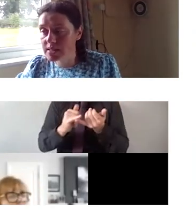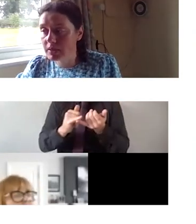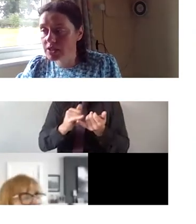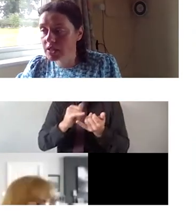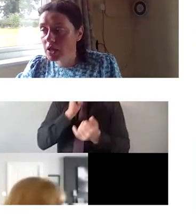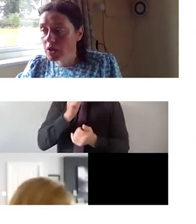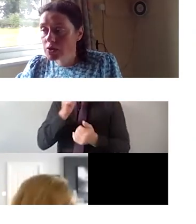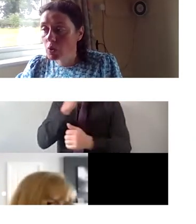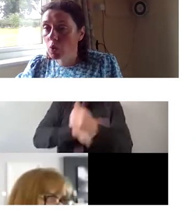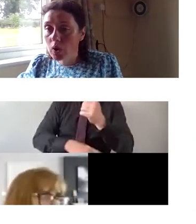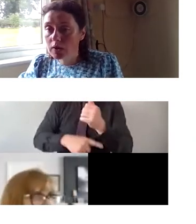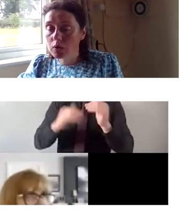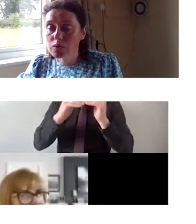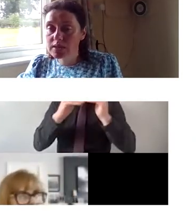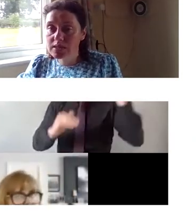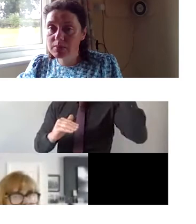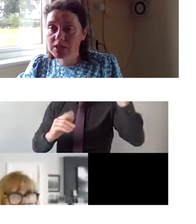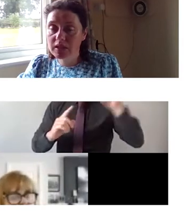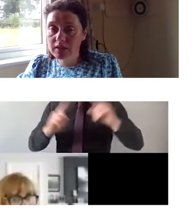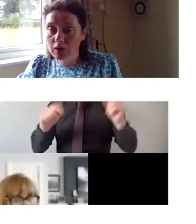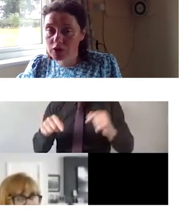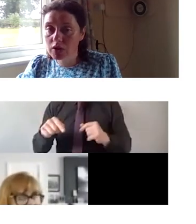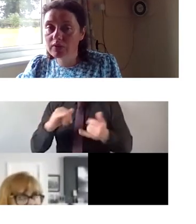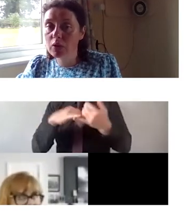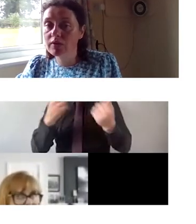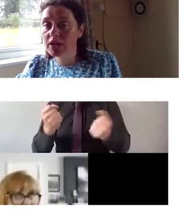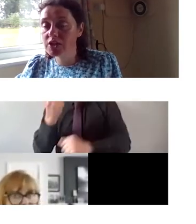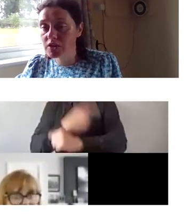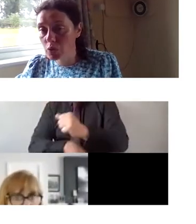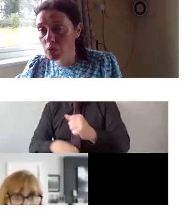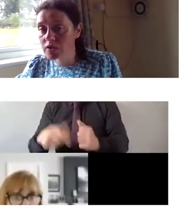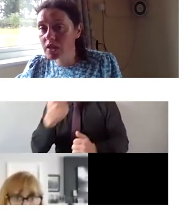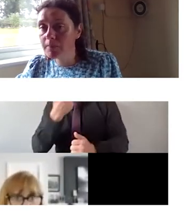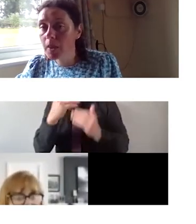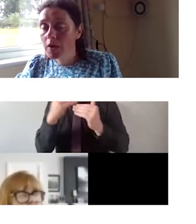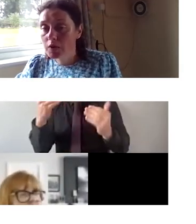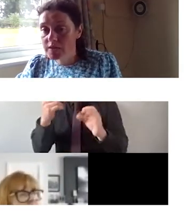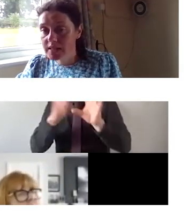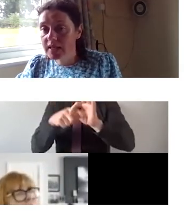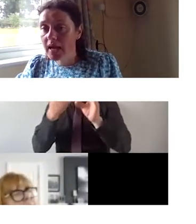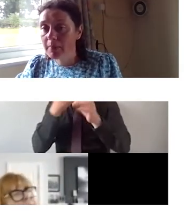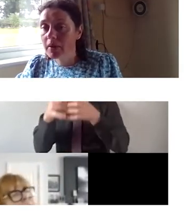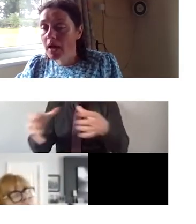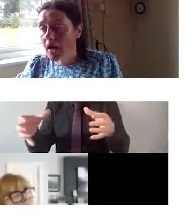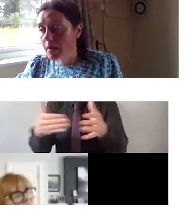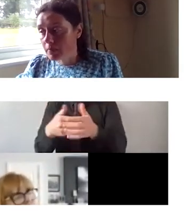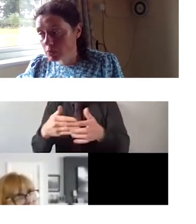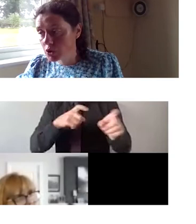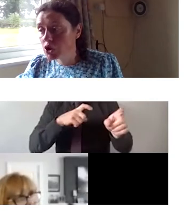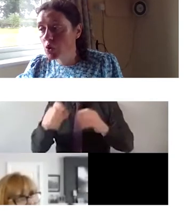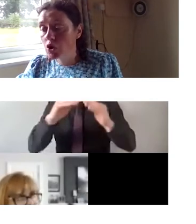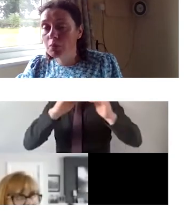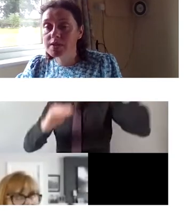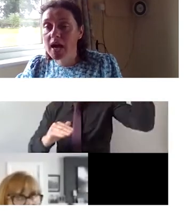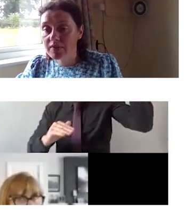without a disability. So while those with a disability that have a third level qualification has grown over time, there's still a gap. So